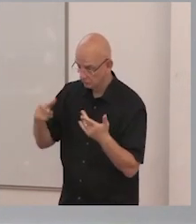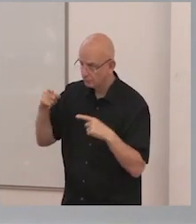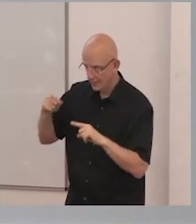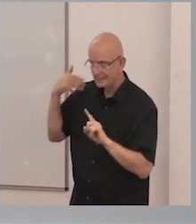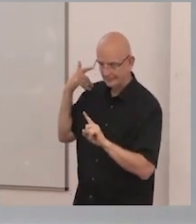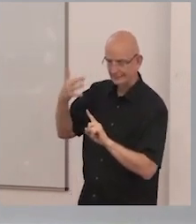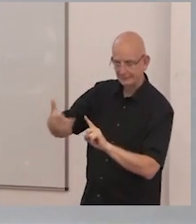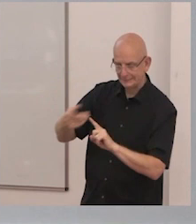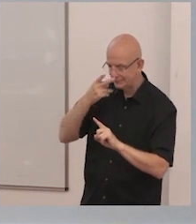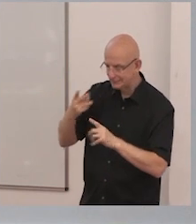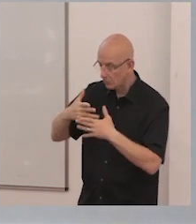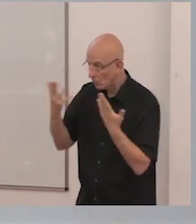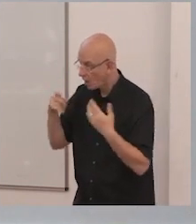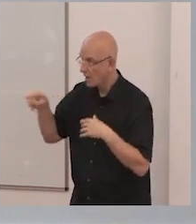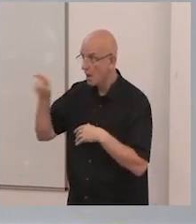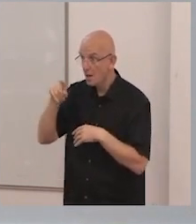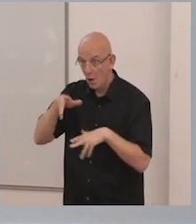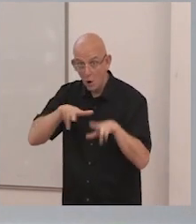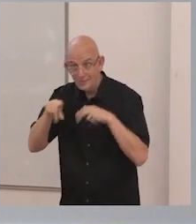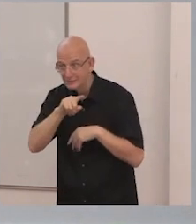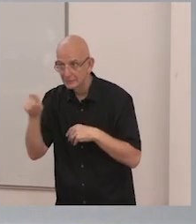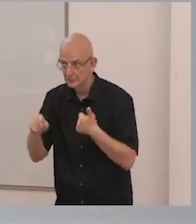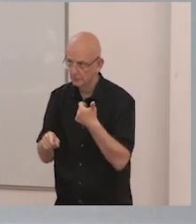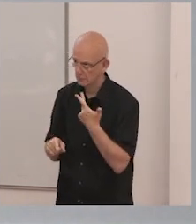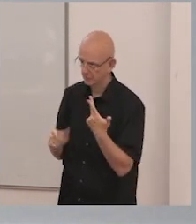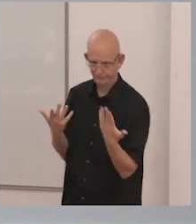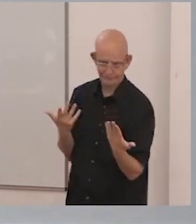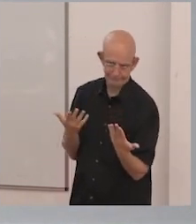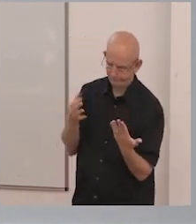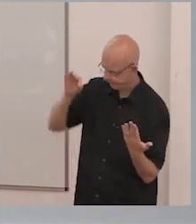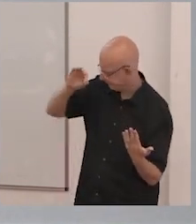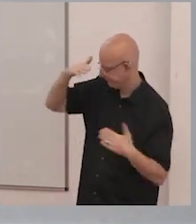on disability generally or children generally.